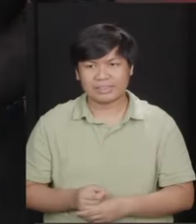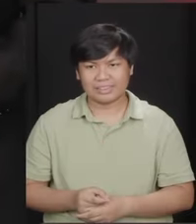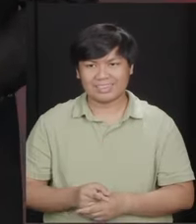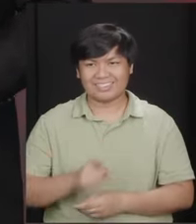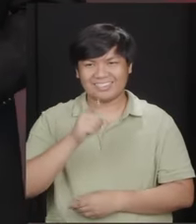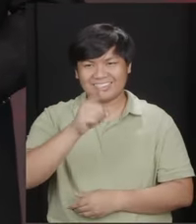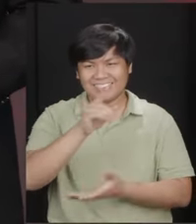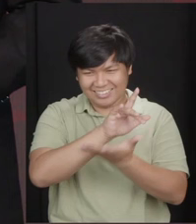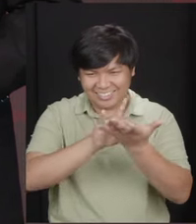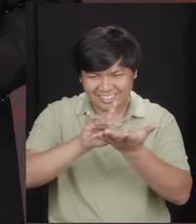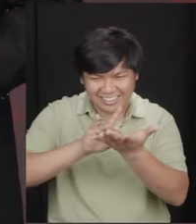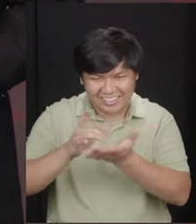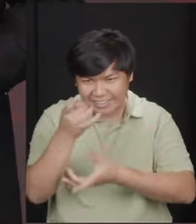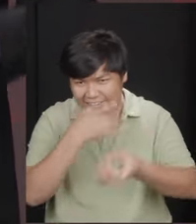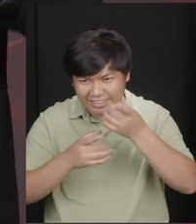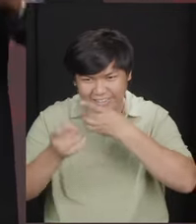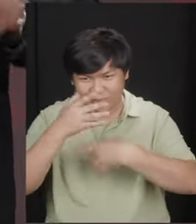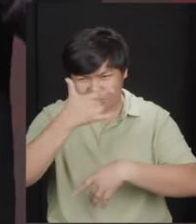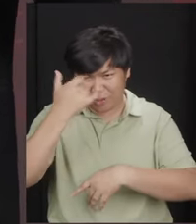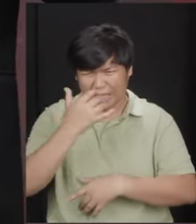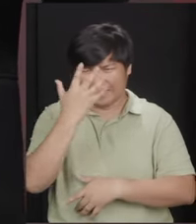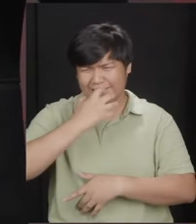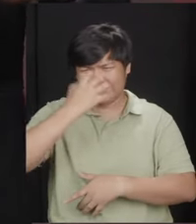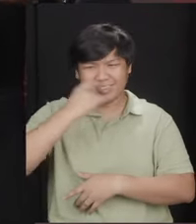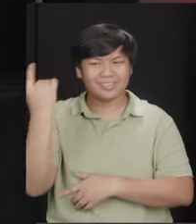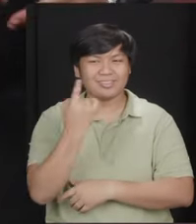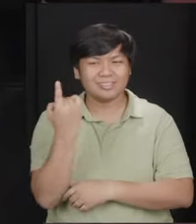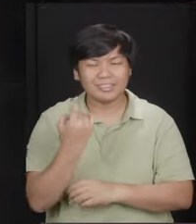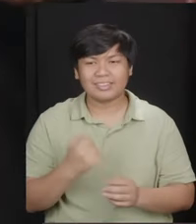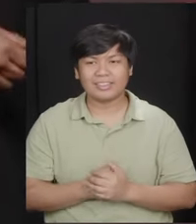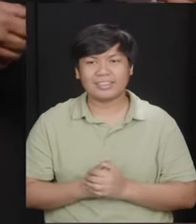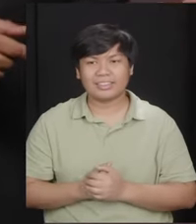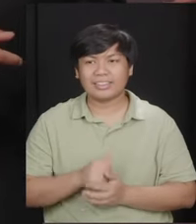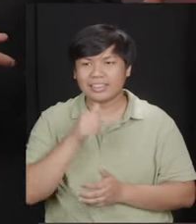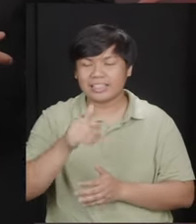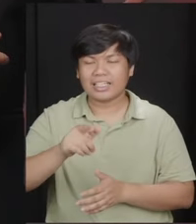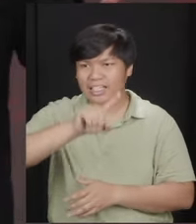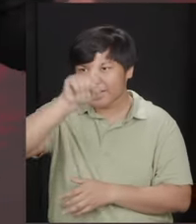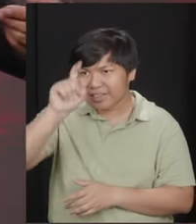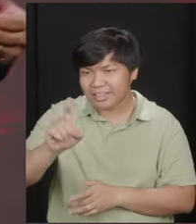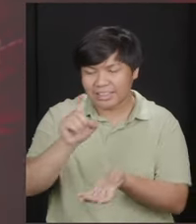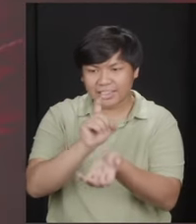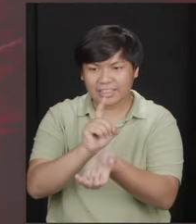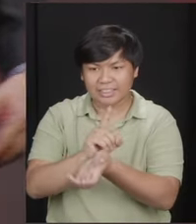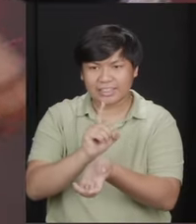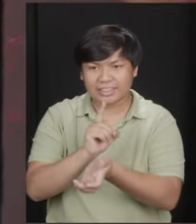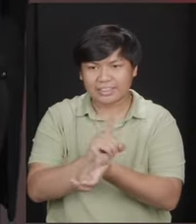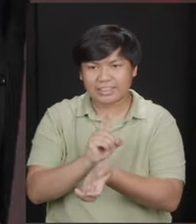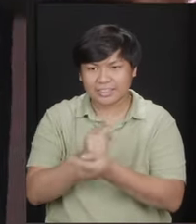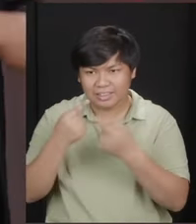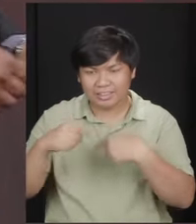anti-hypertension medicines. Forgive so you don't have to keep asking the doctor, You come,